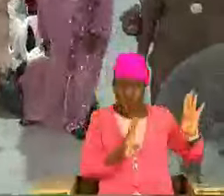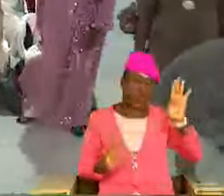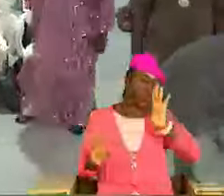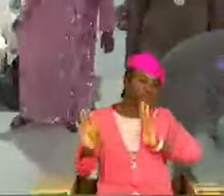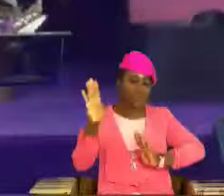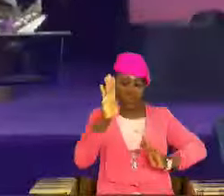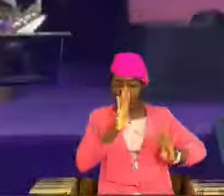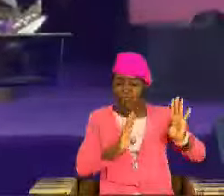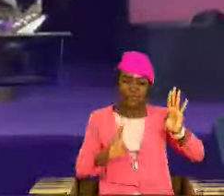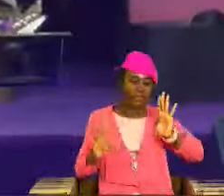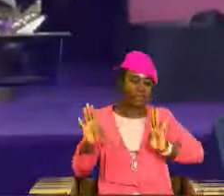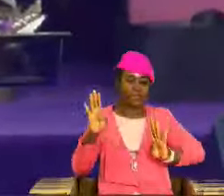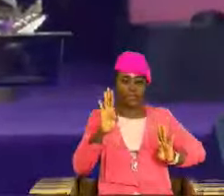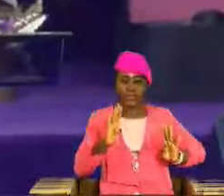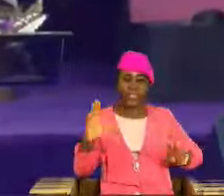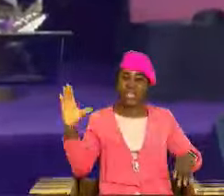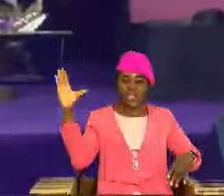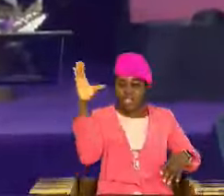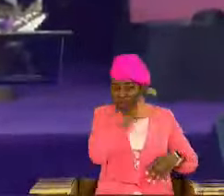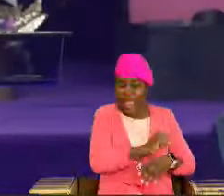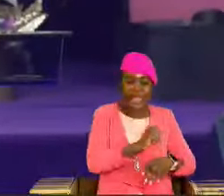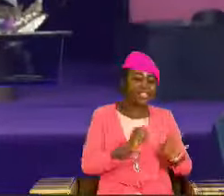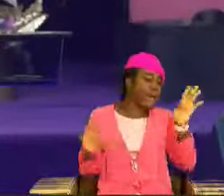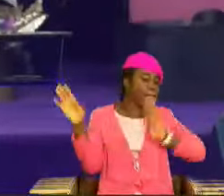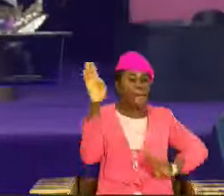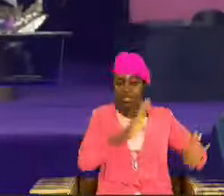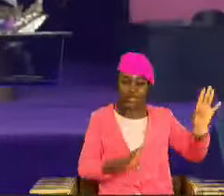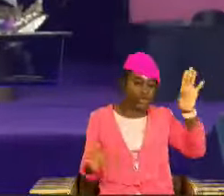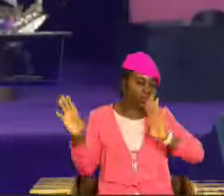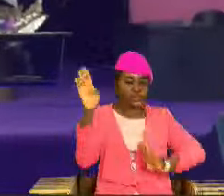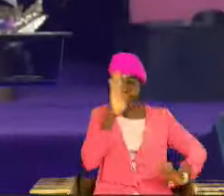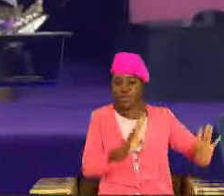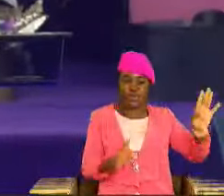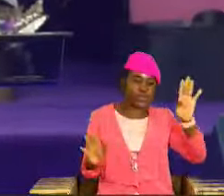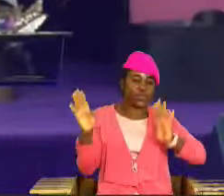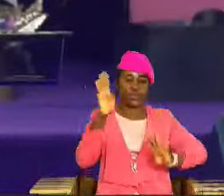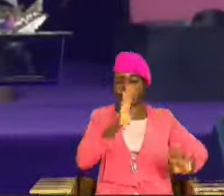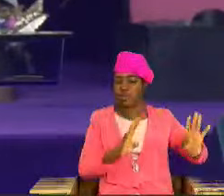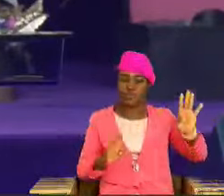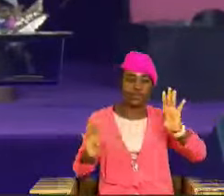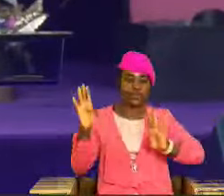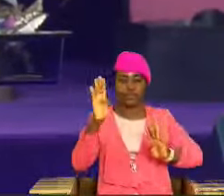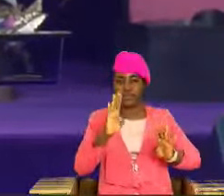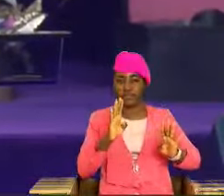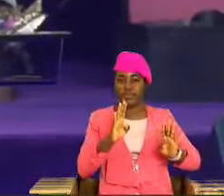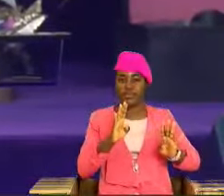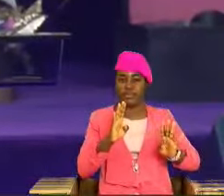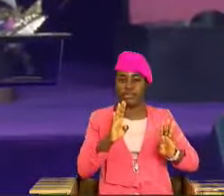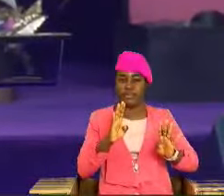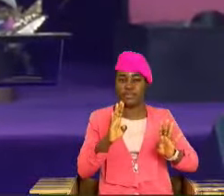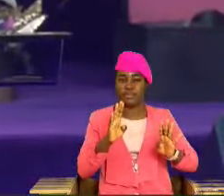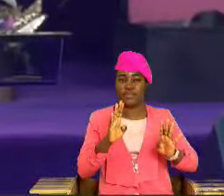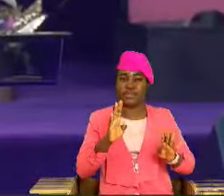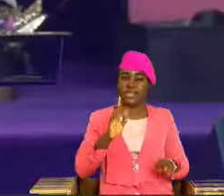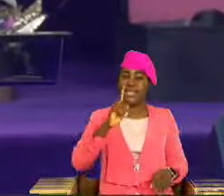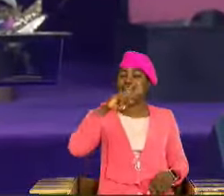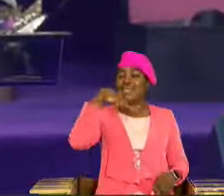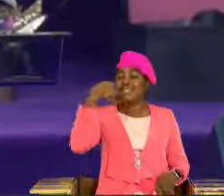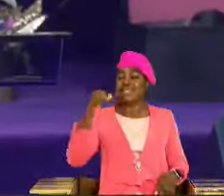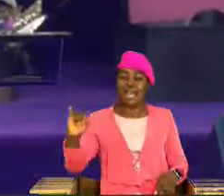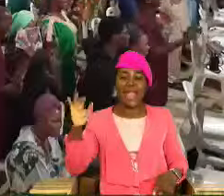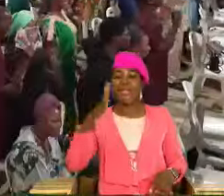battles I can't hear you well saying my story will not be